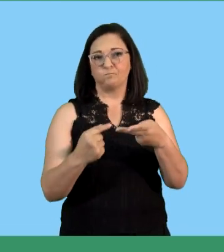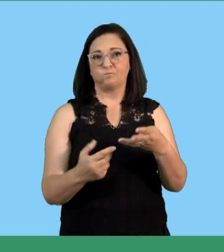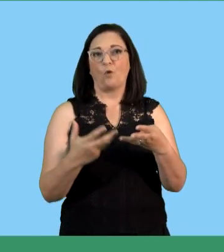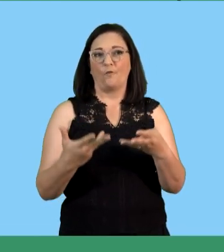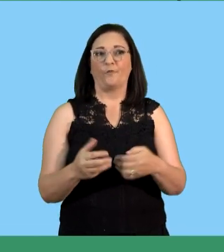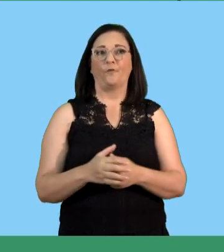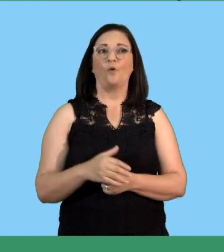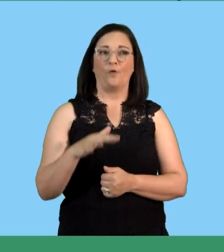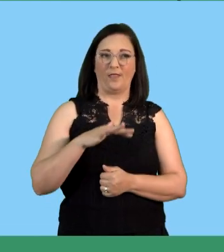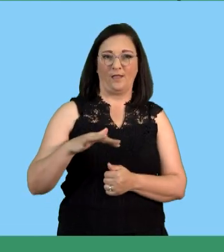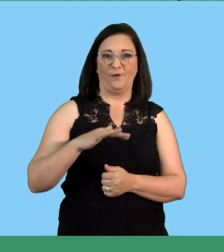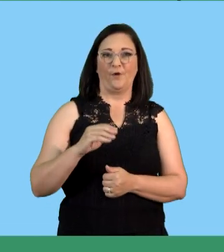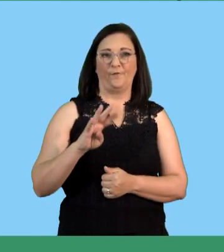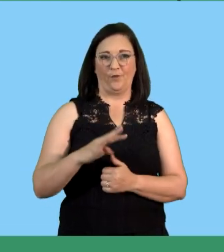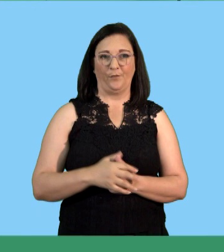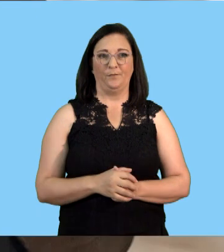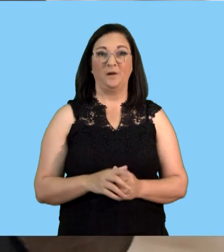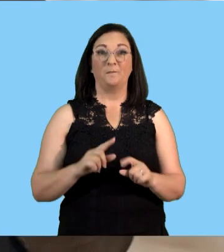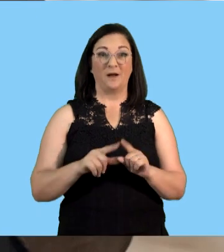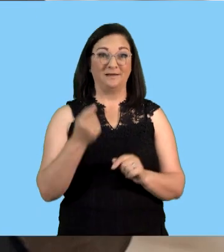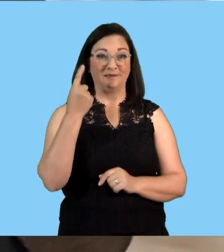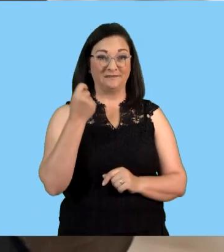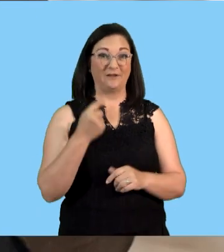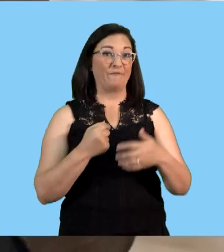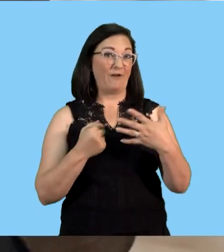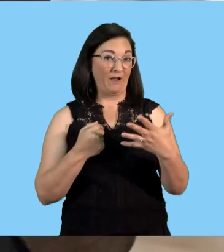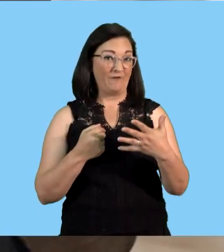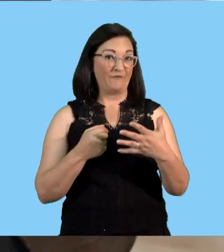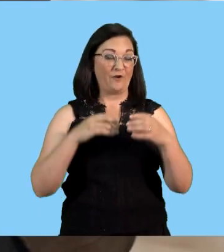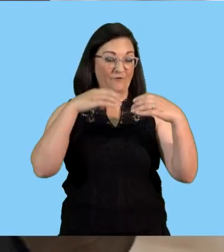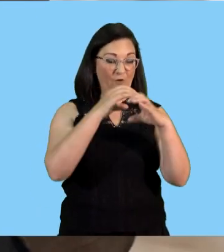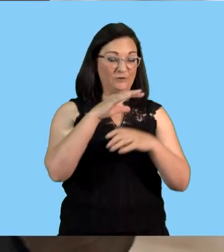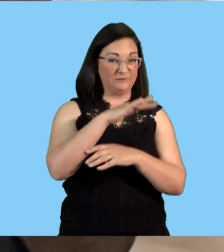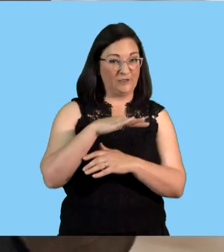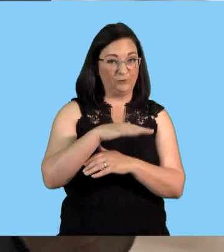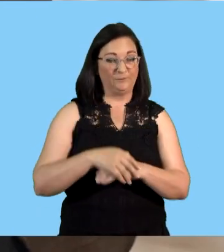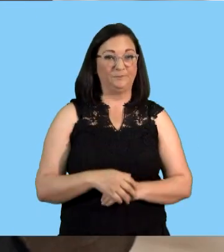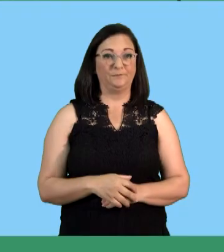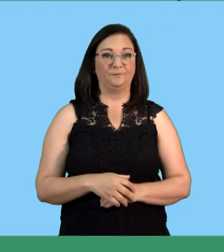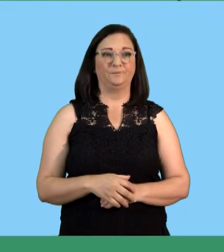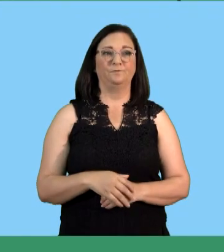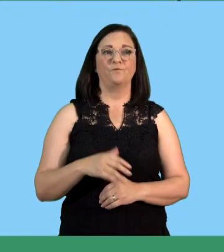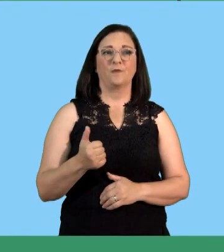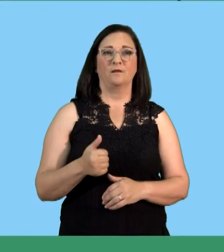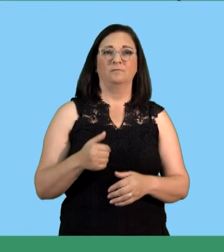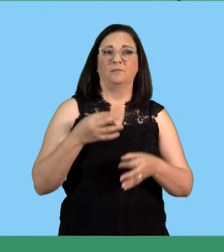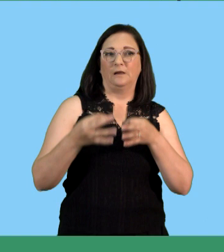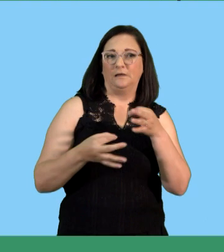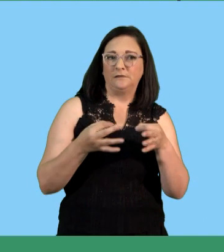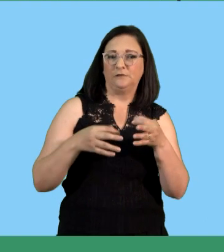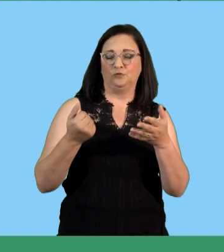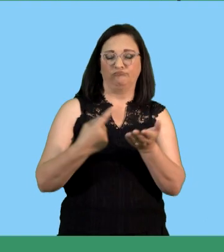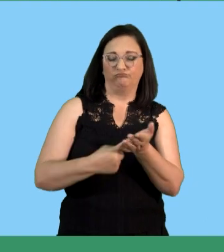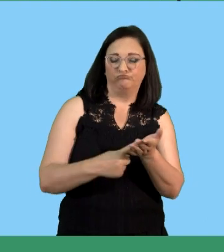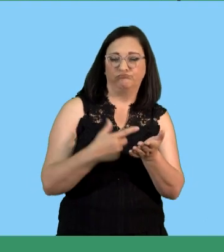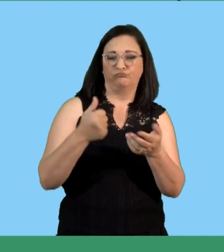you are counting with me. Very important that you understand all these 5 focus areas. Outline or explain or describe or discuss